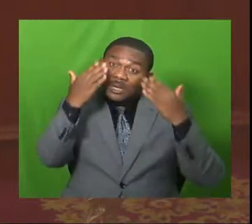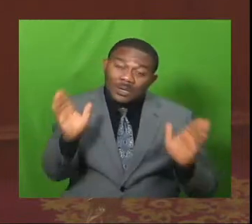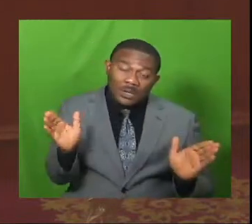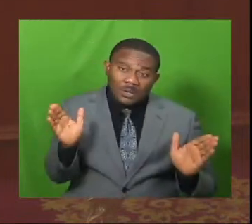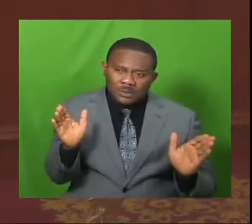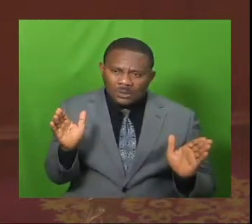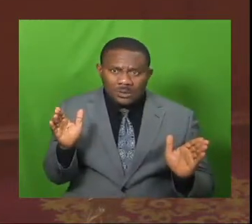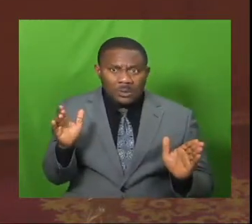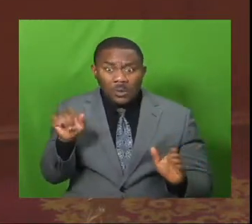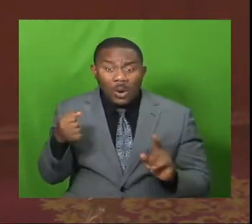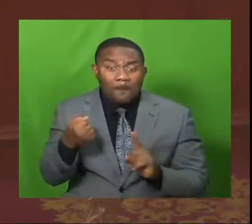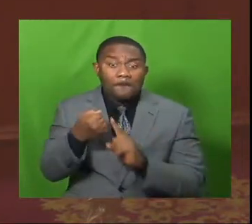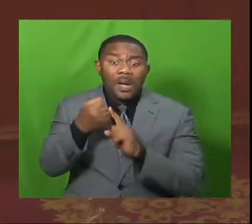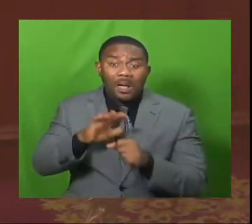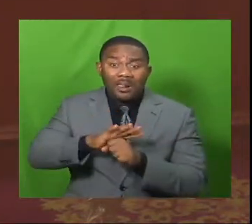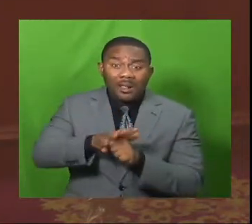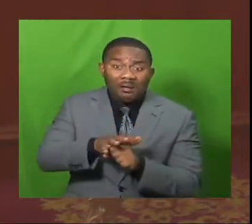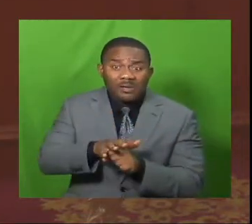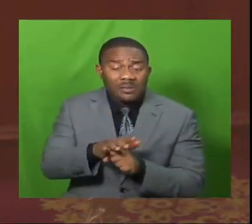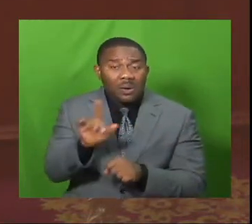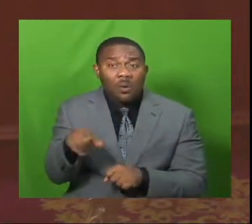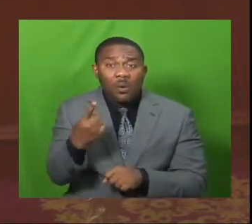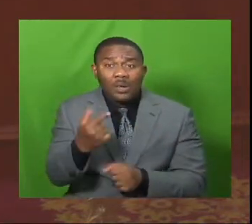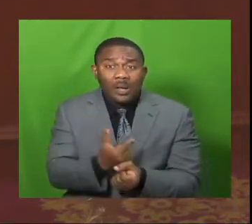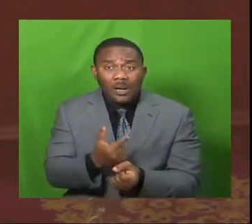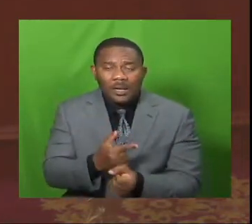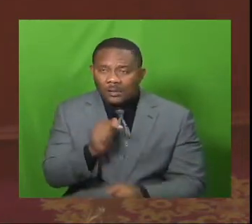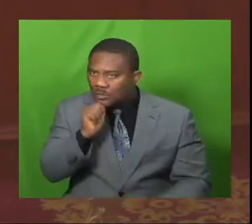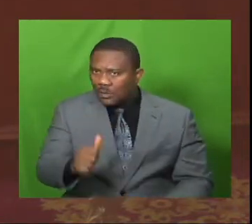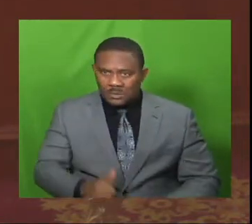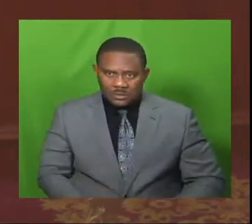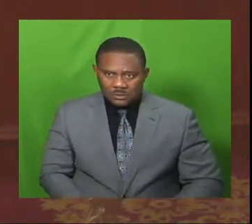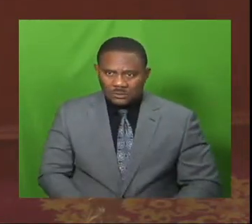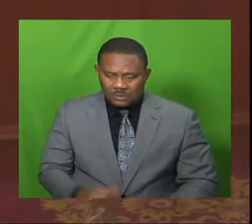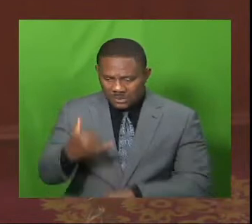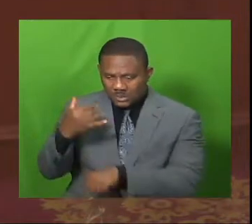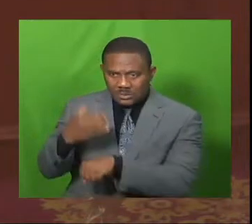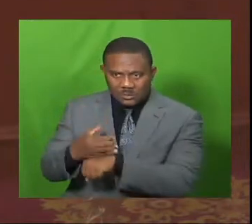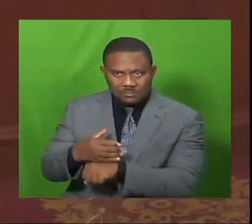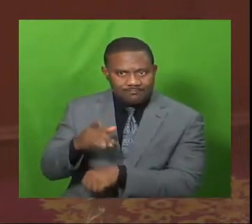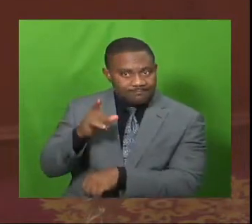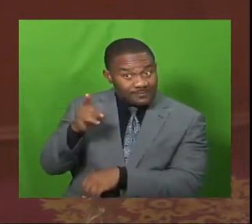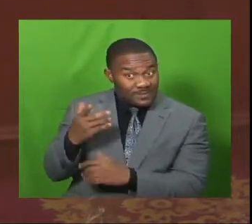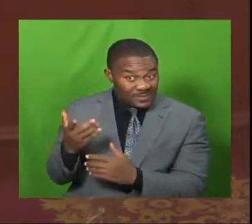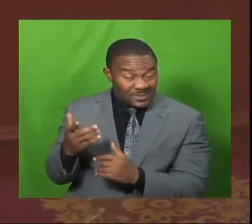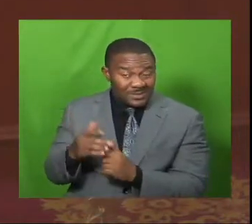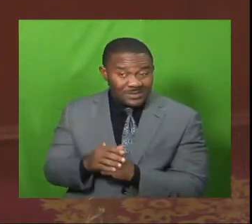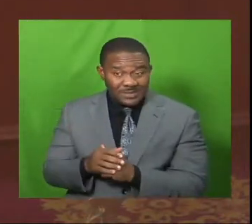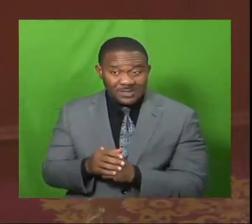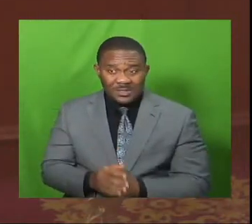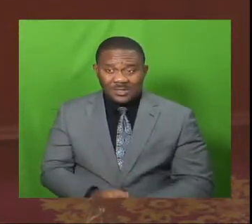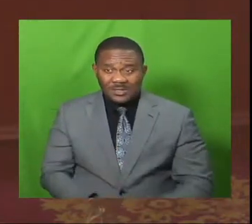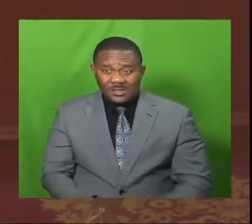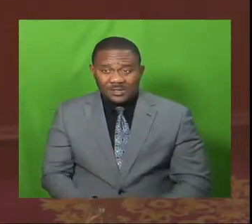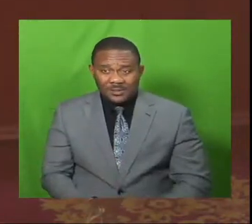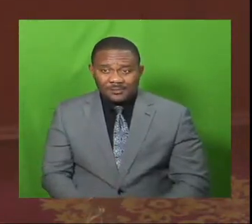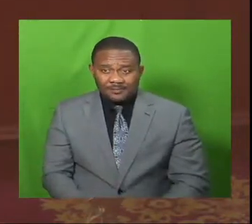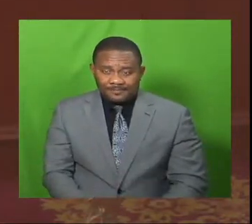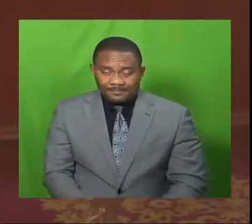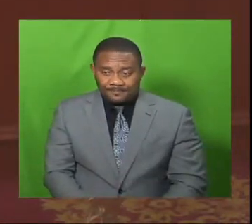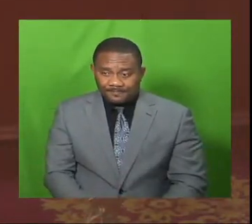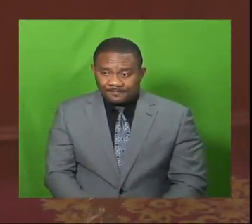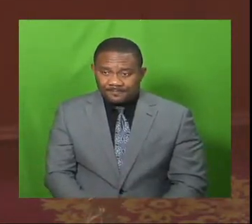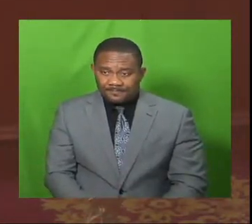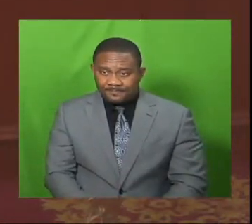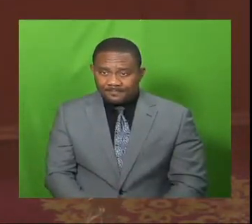has suddenly become our do-it-all and end-it-all. Côte d'Ivoire, seeing inflation of 5%. But you have forgotten